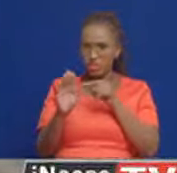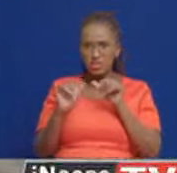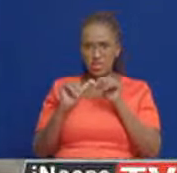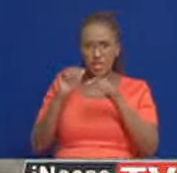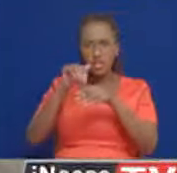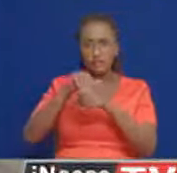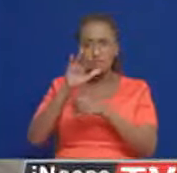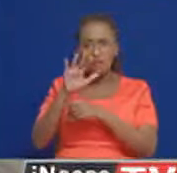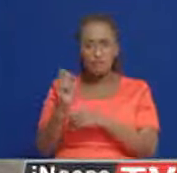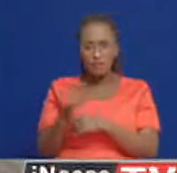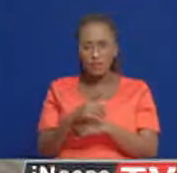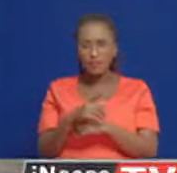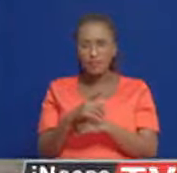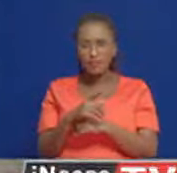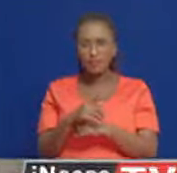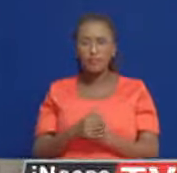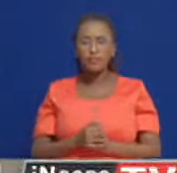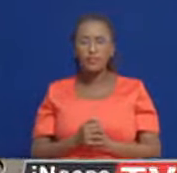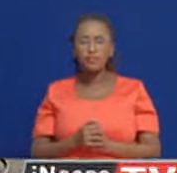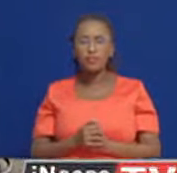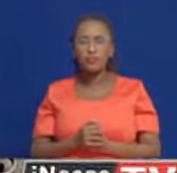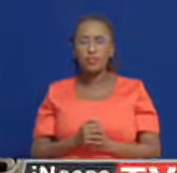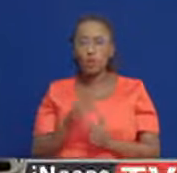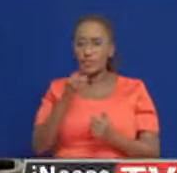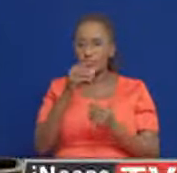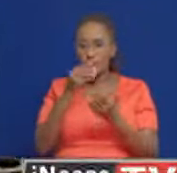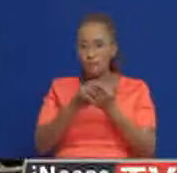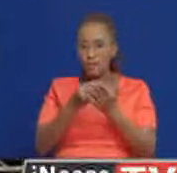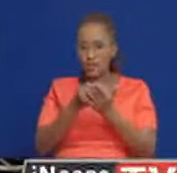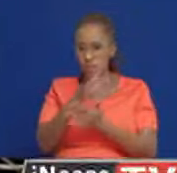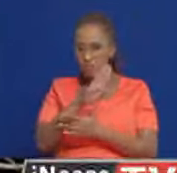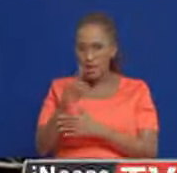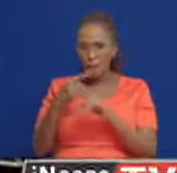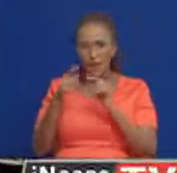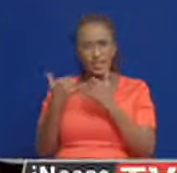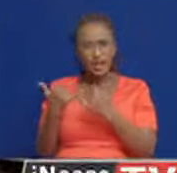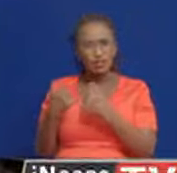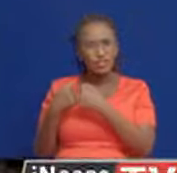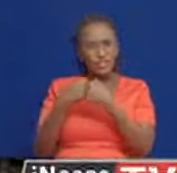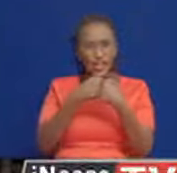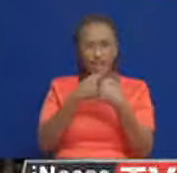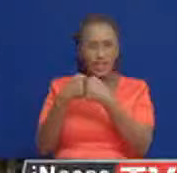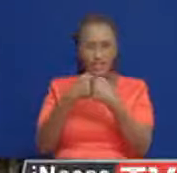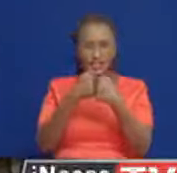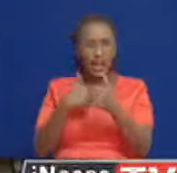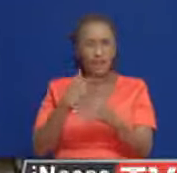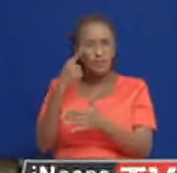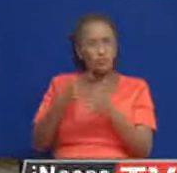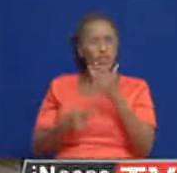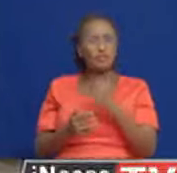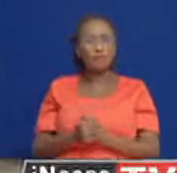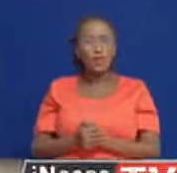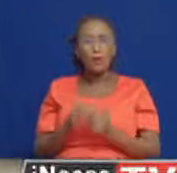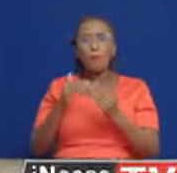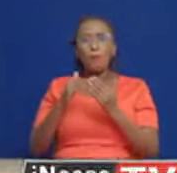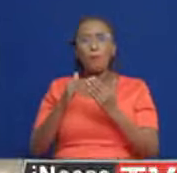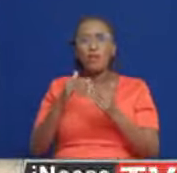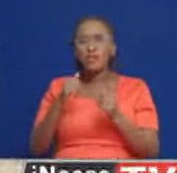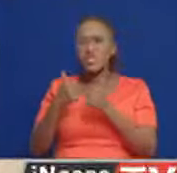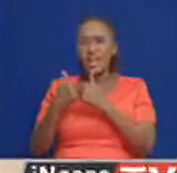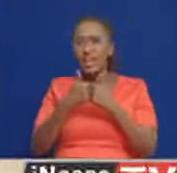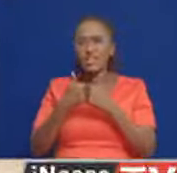finance bill that has been proposed. But the challenge that has arose more than last